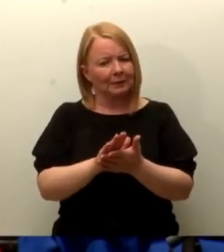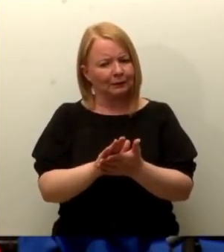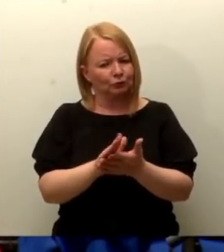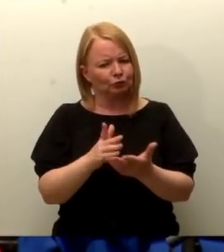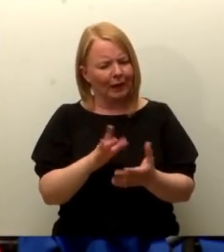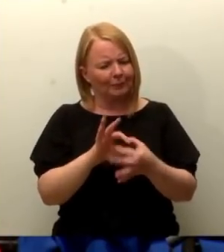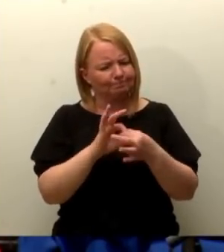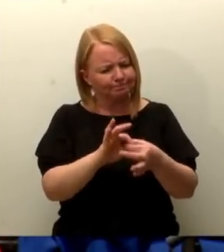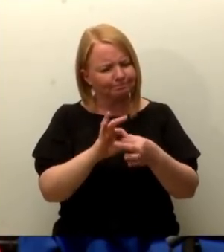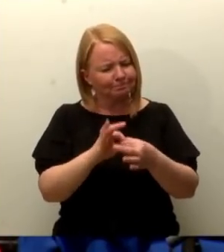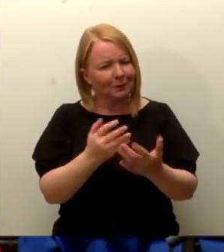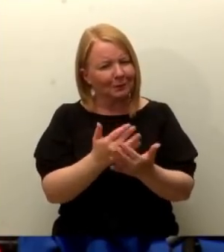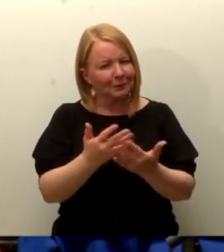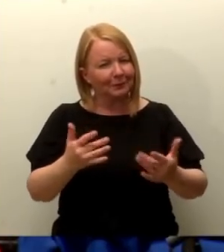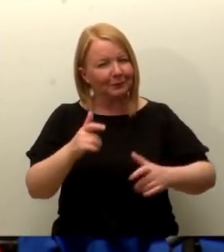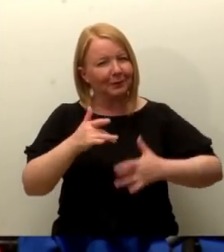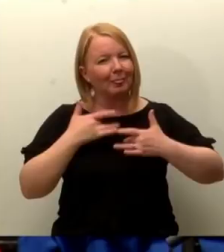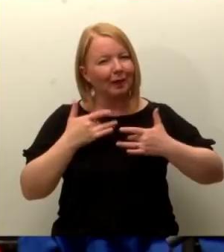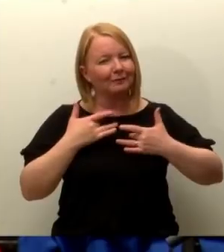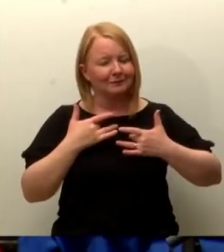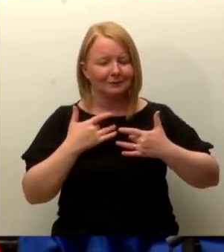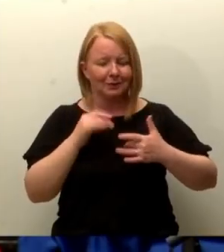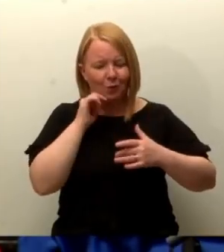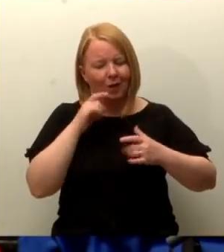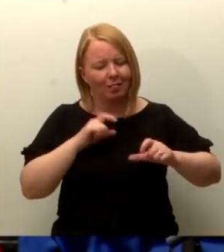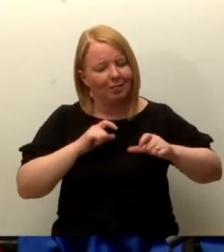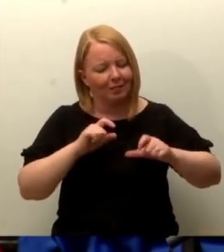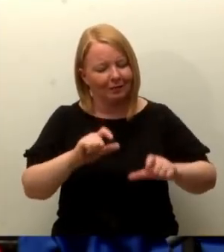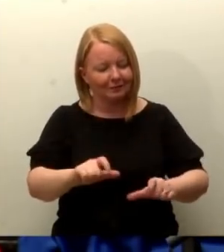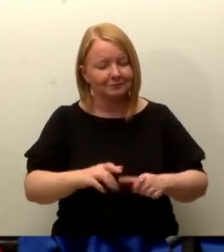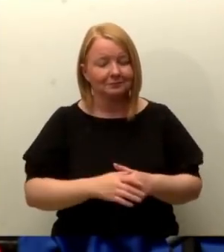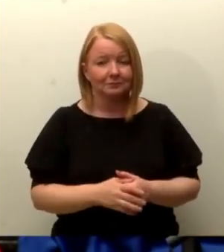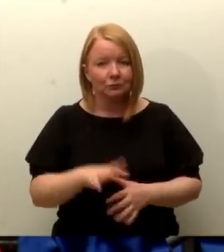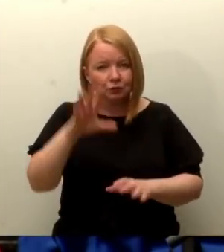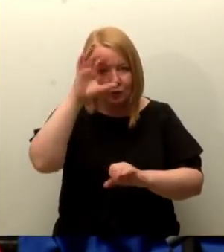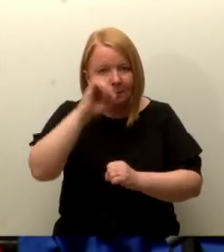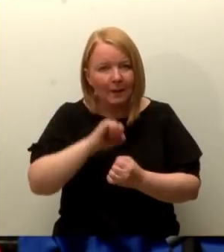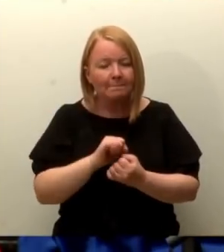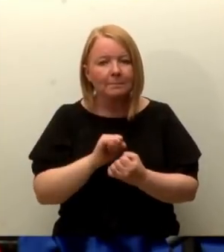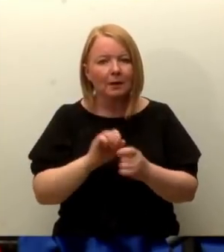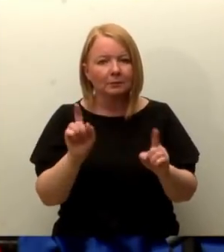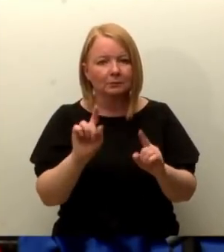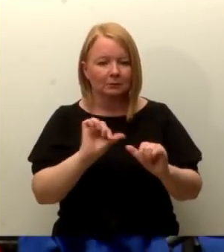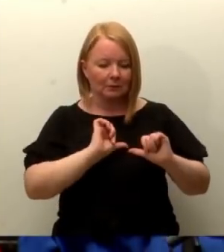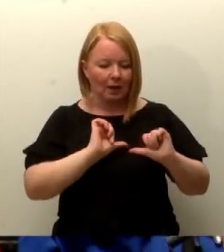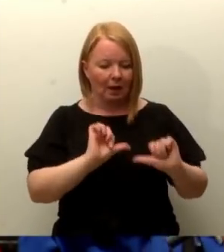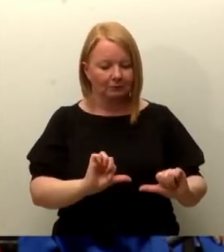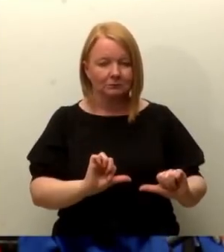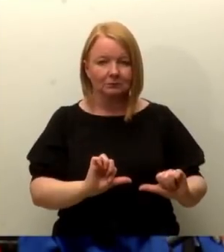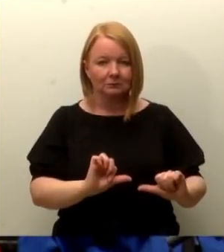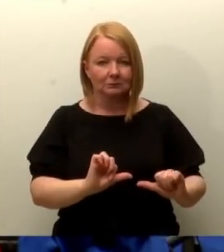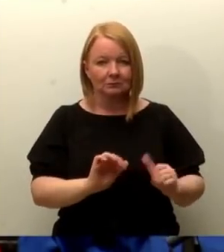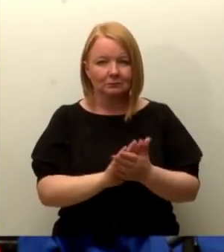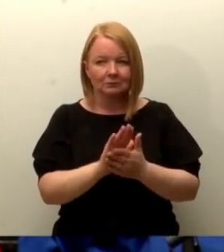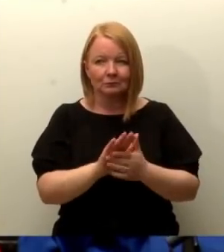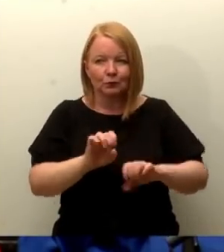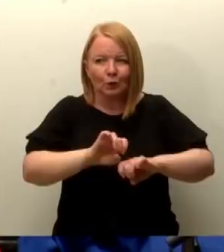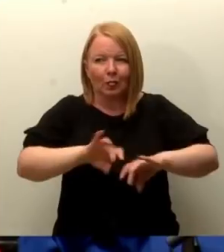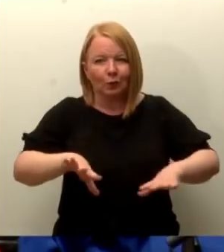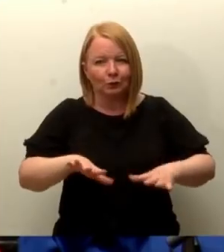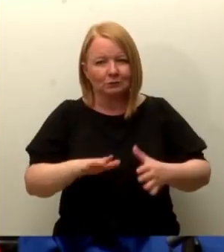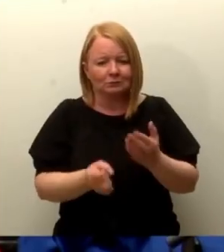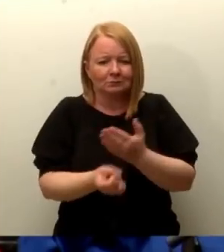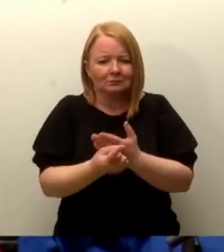you can will go a long way. Always remember to be kind and don't ever lose a chance of